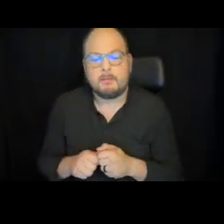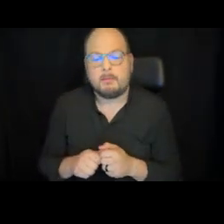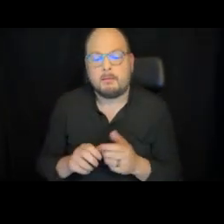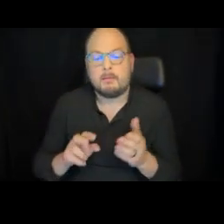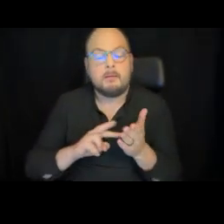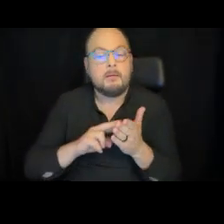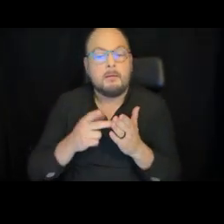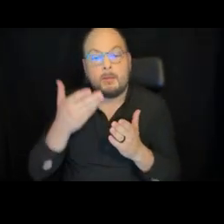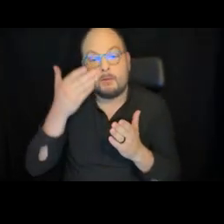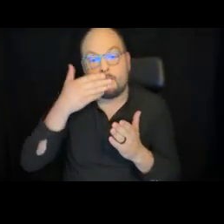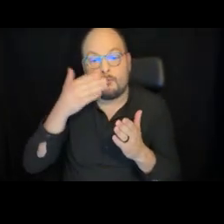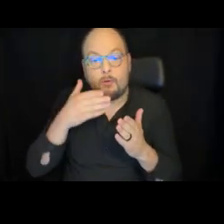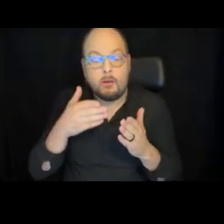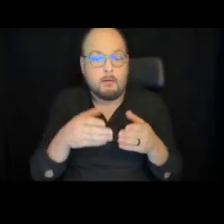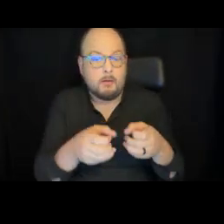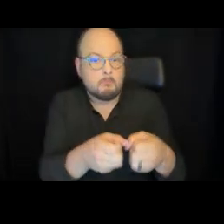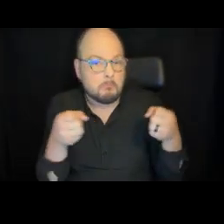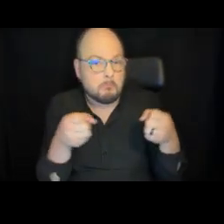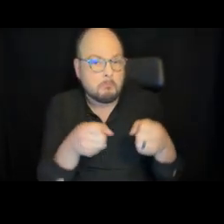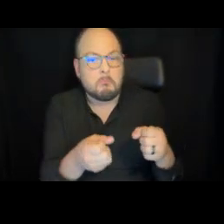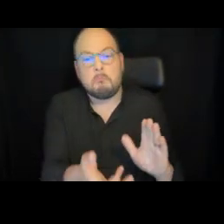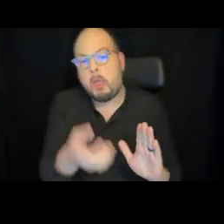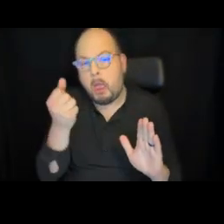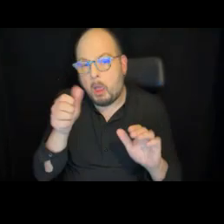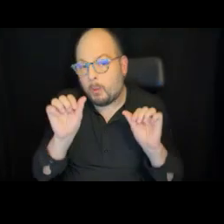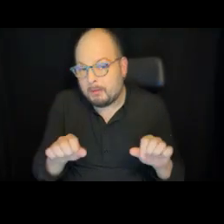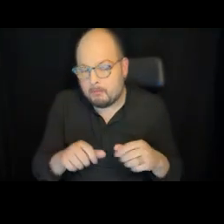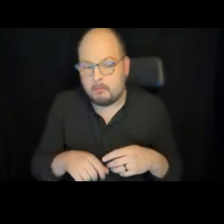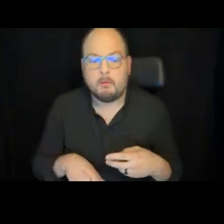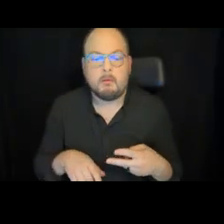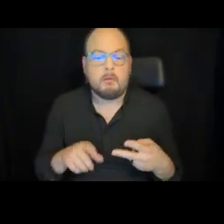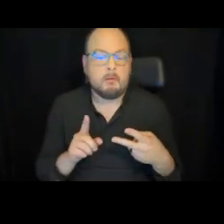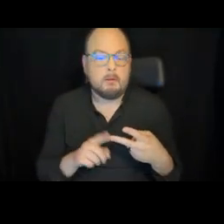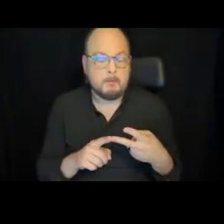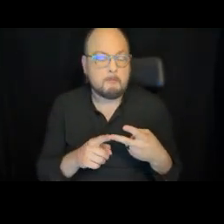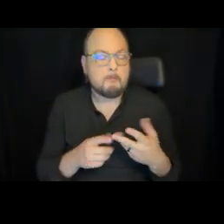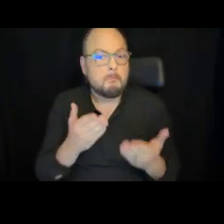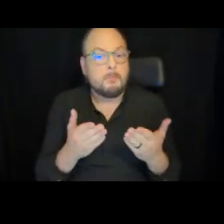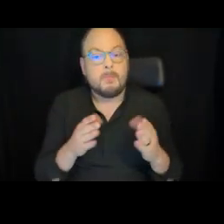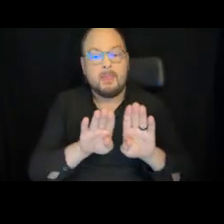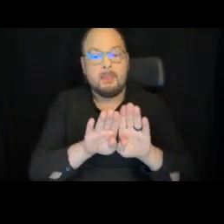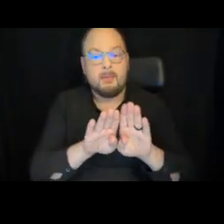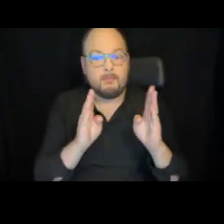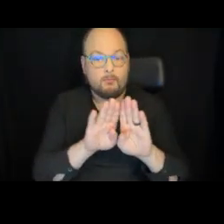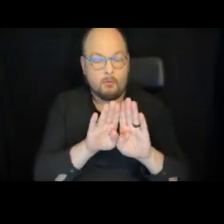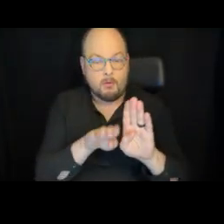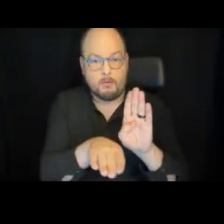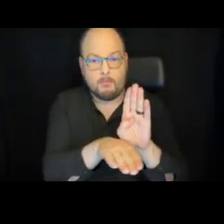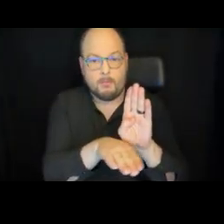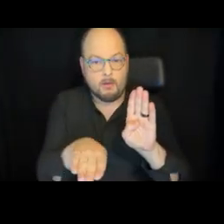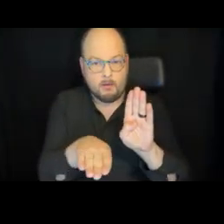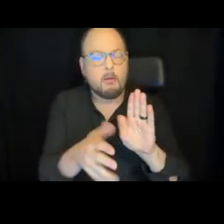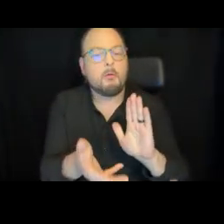front, a cabinet with a removable front and bottom, and a fully